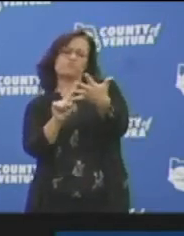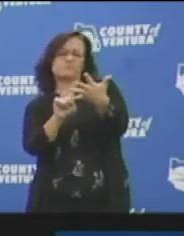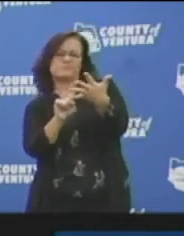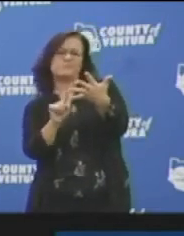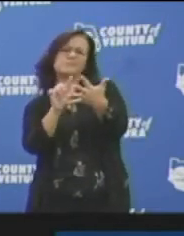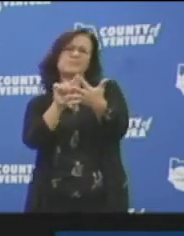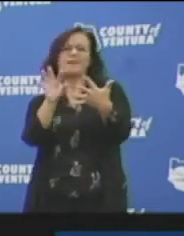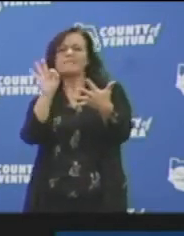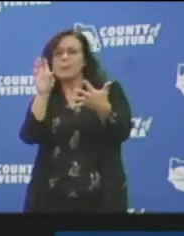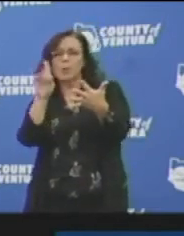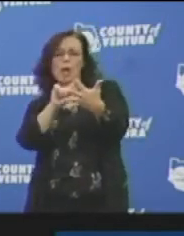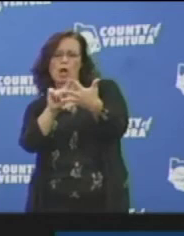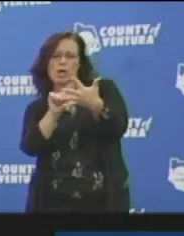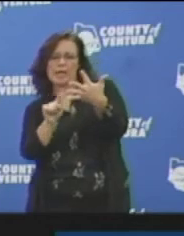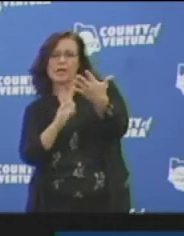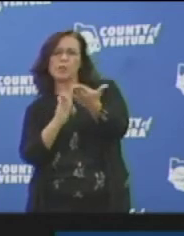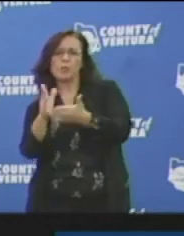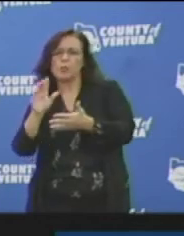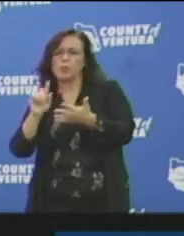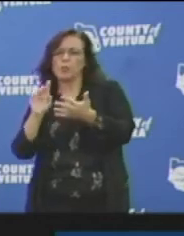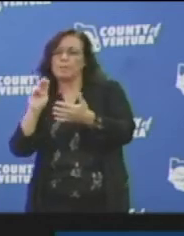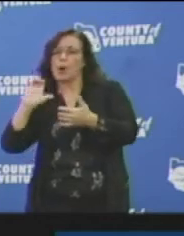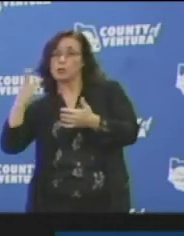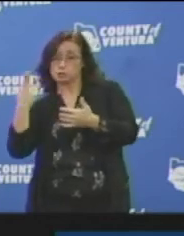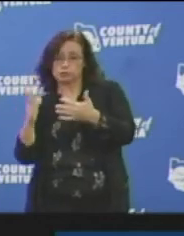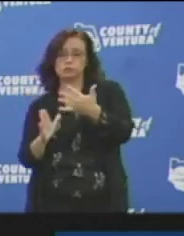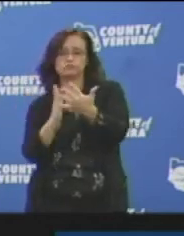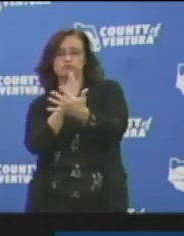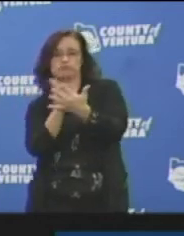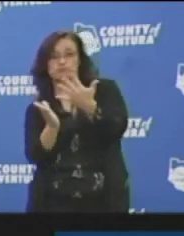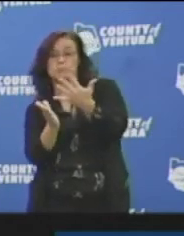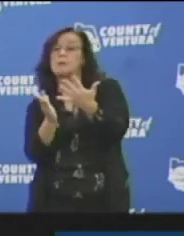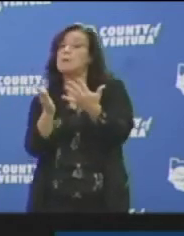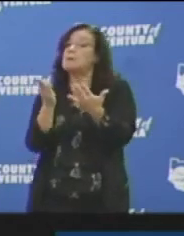said optimistically this might happen as early as the middle of January.